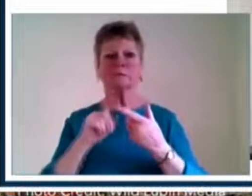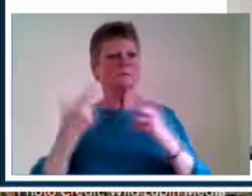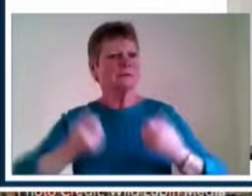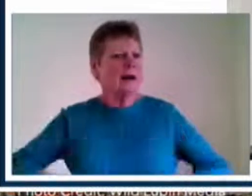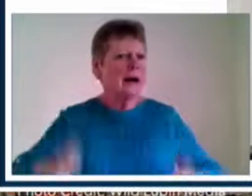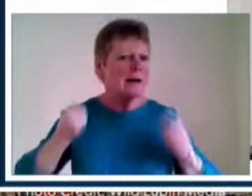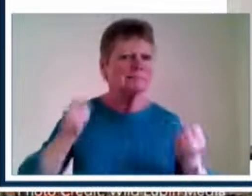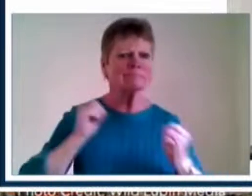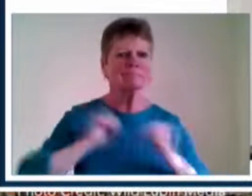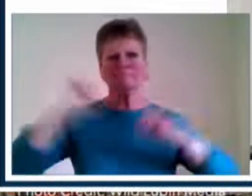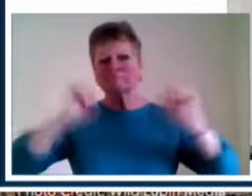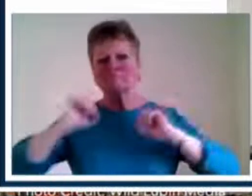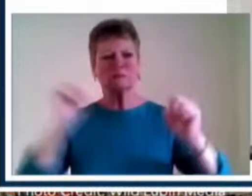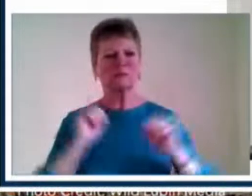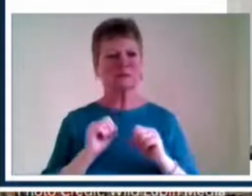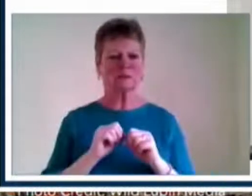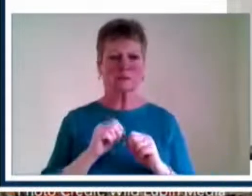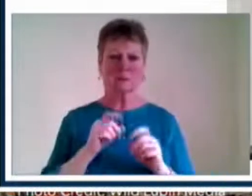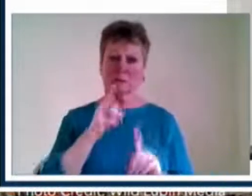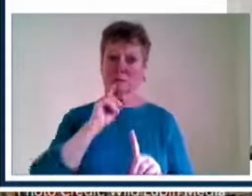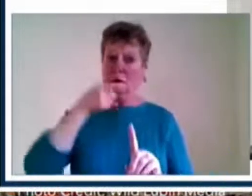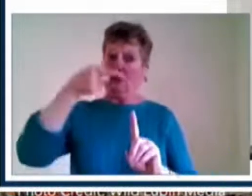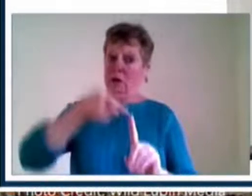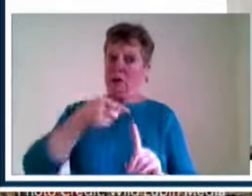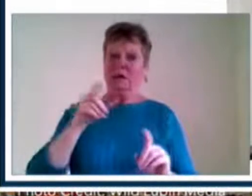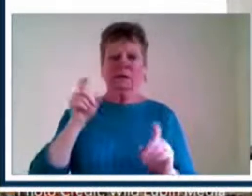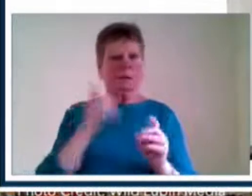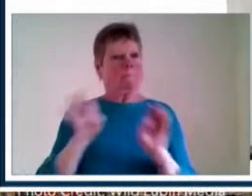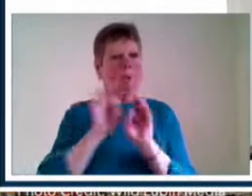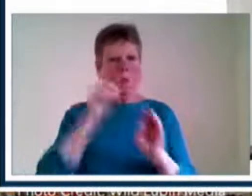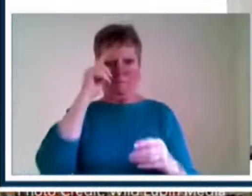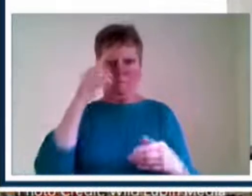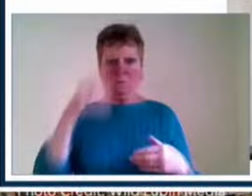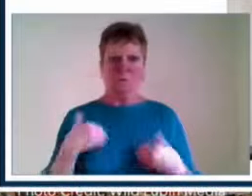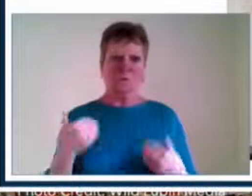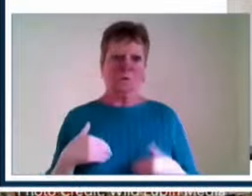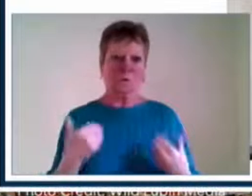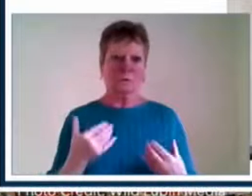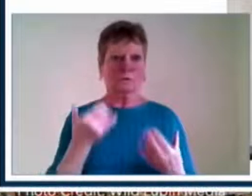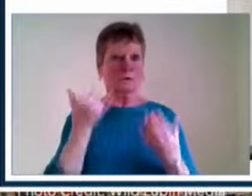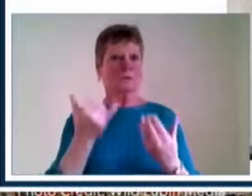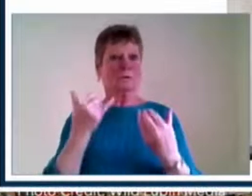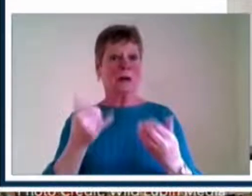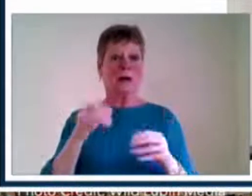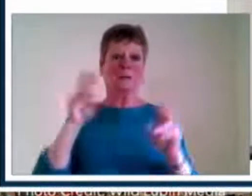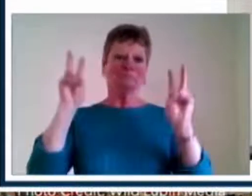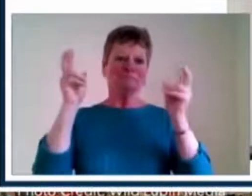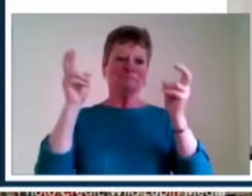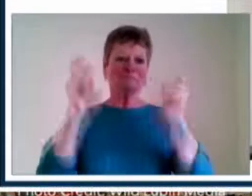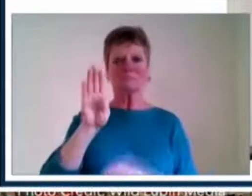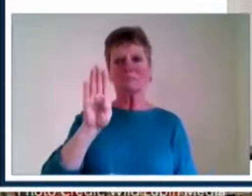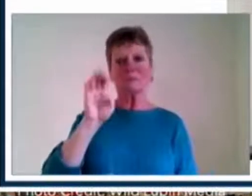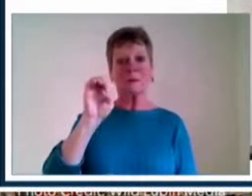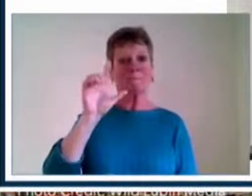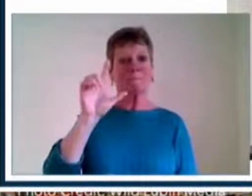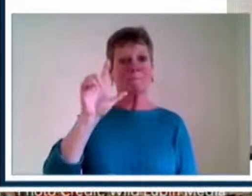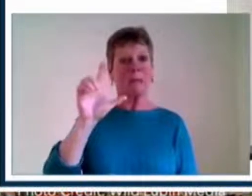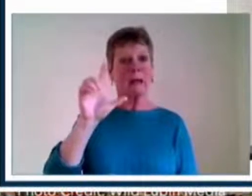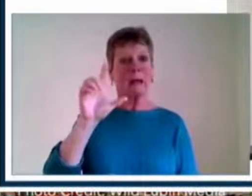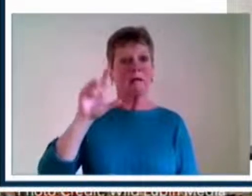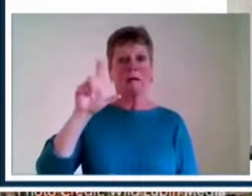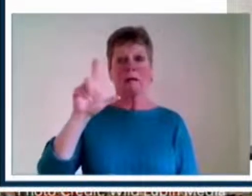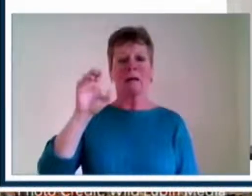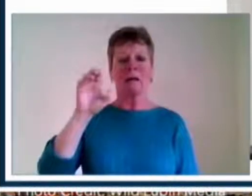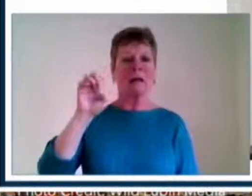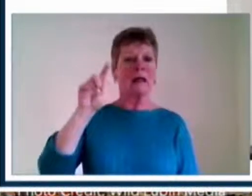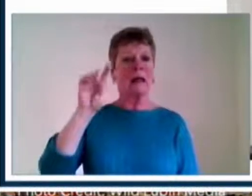talk about these things, especially on today, which is Bell Let's Talk Day. So the goal that we're shooting